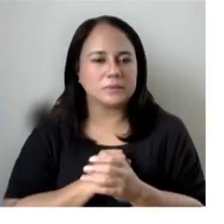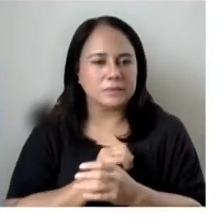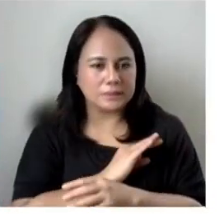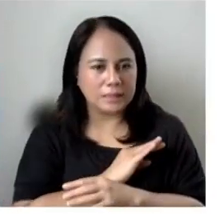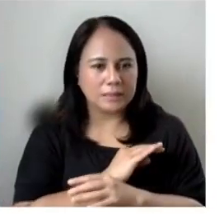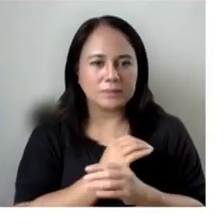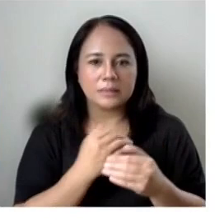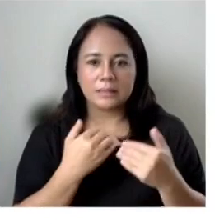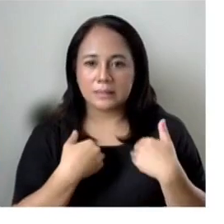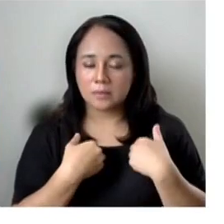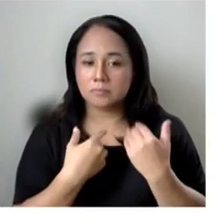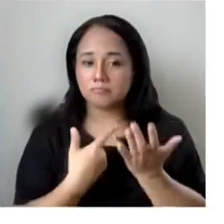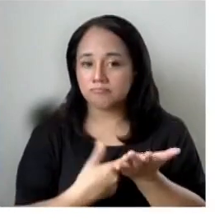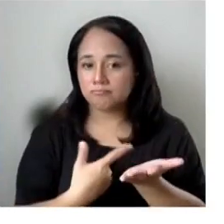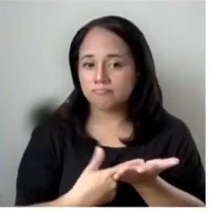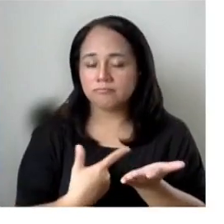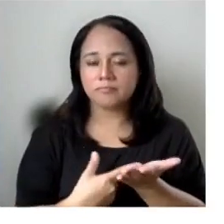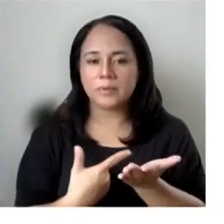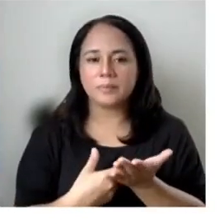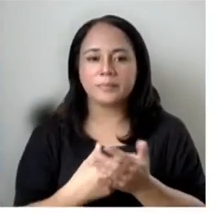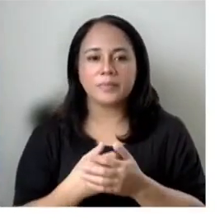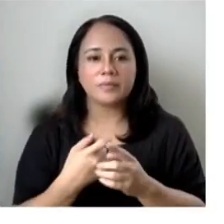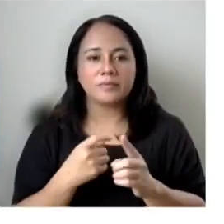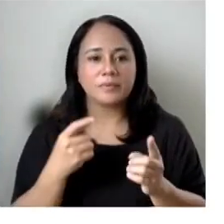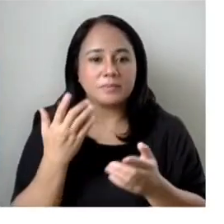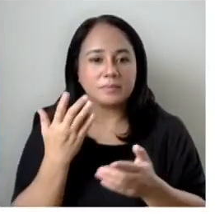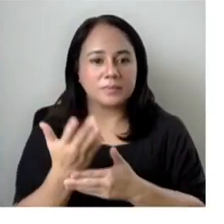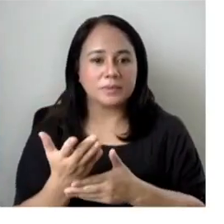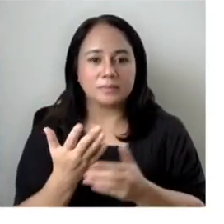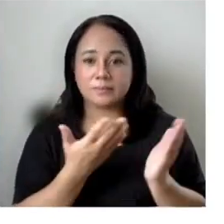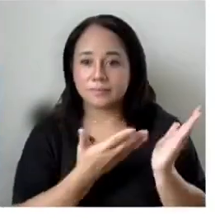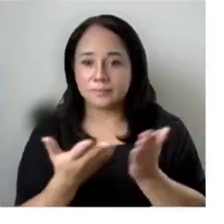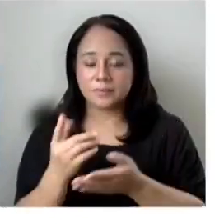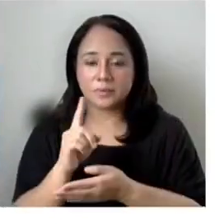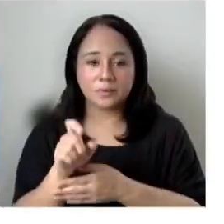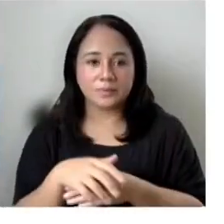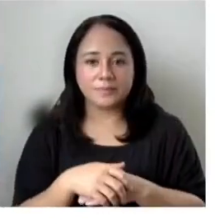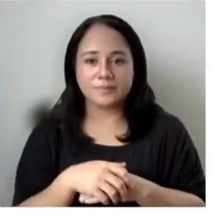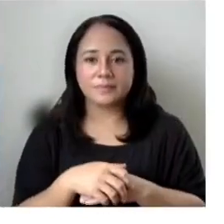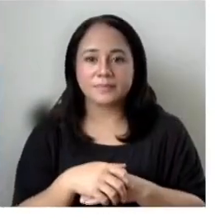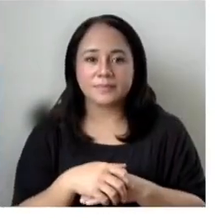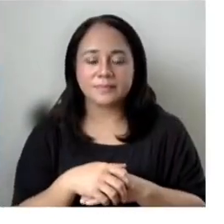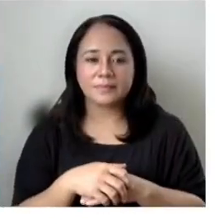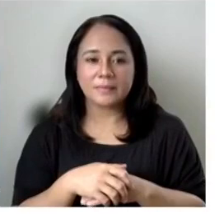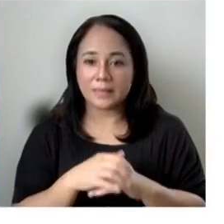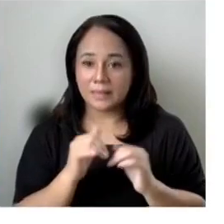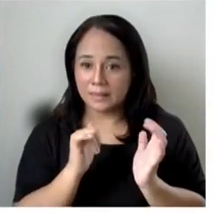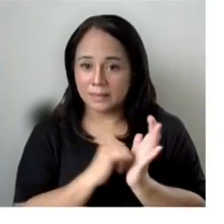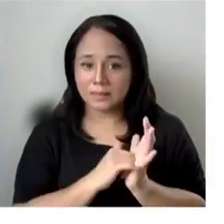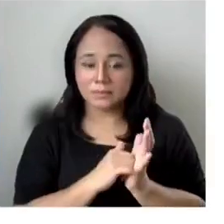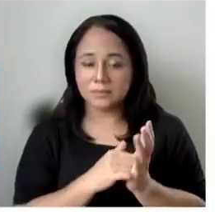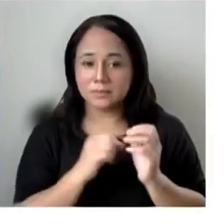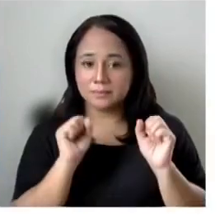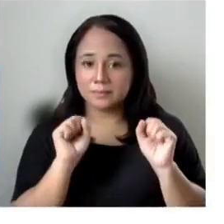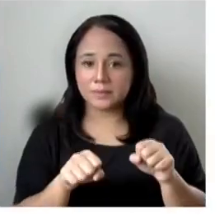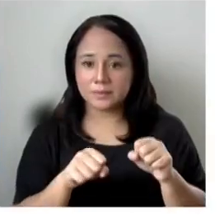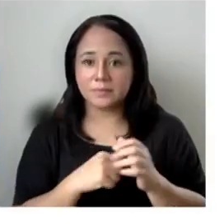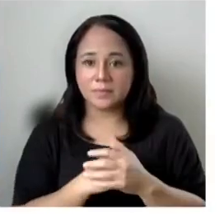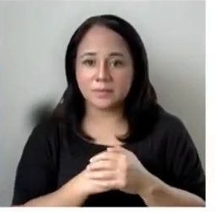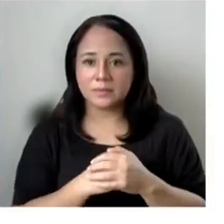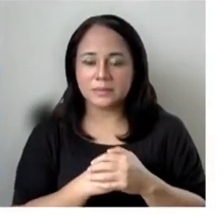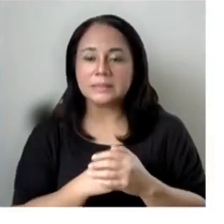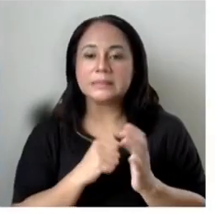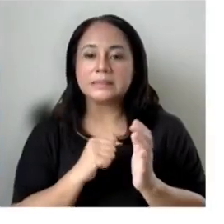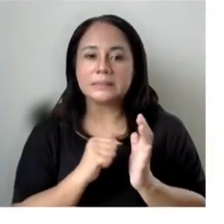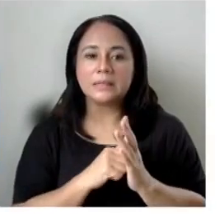convoy, the goods from them, and bring it to BRP yes. Sierra Madre. Is that something that's possible? Yes, that's